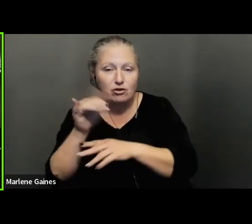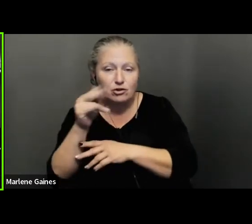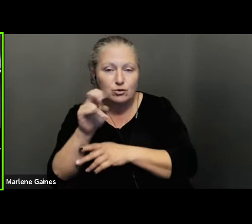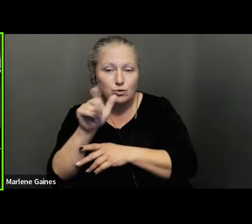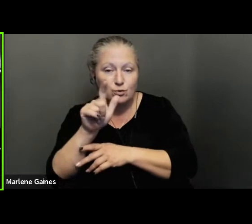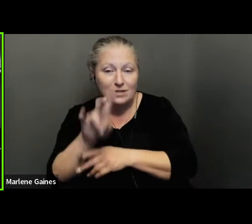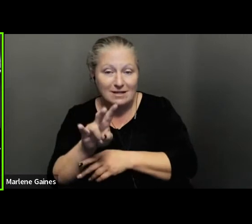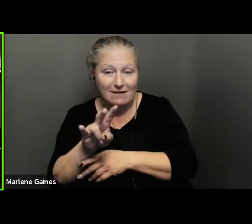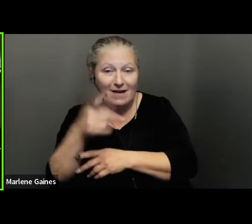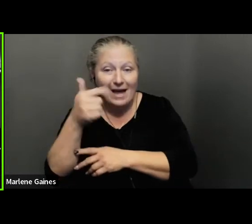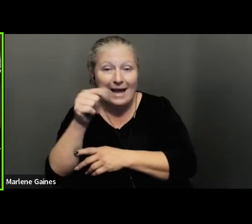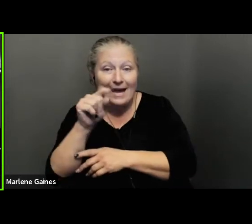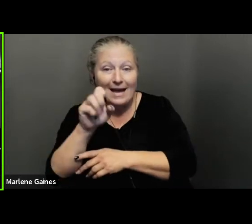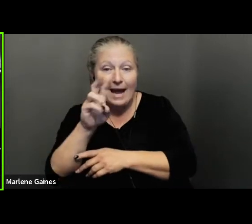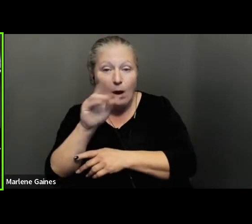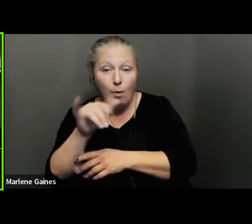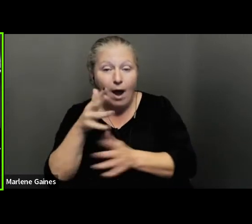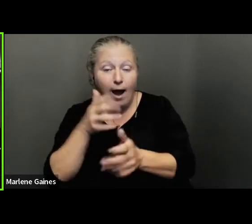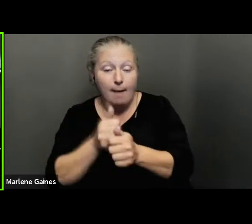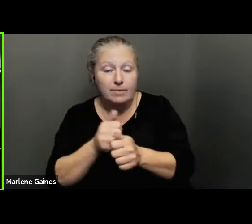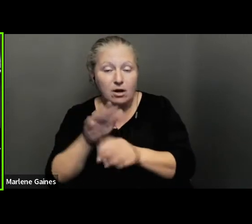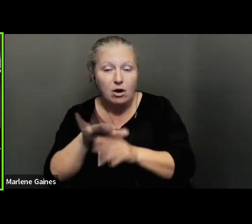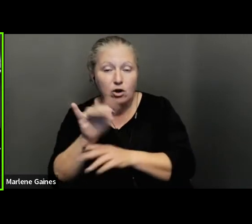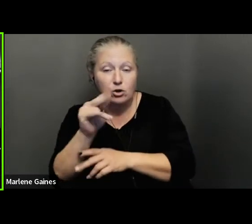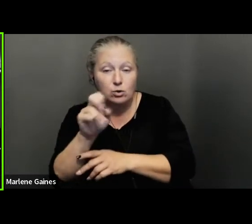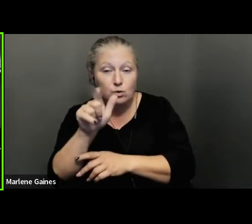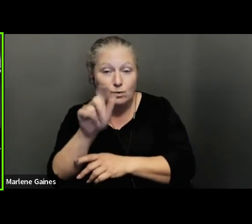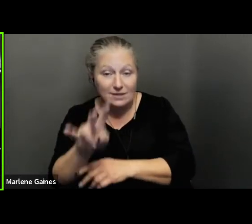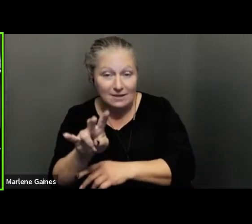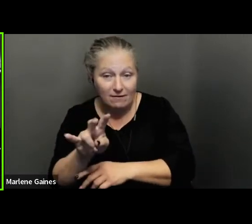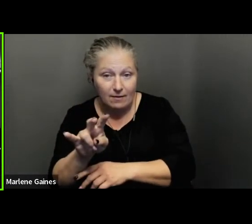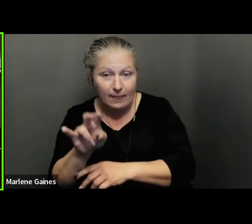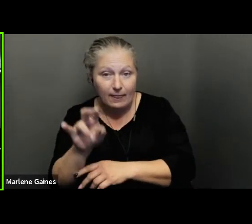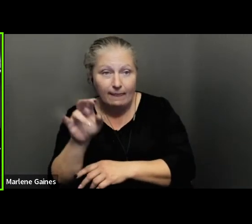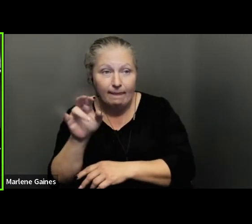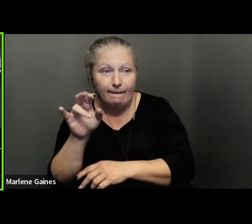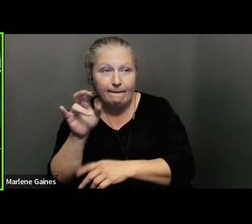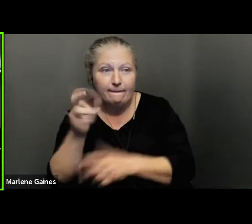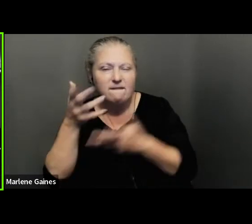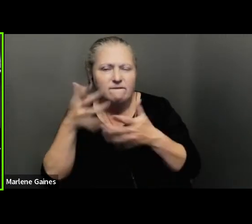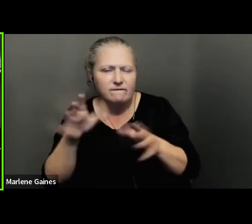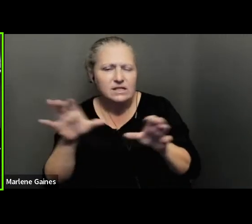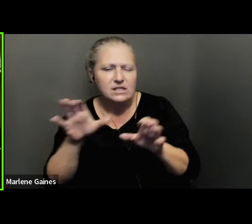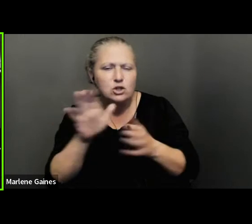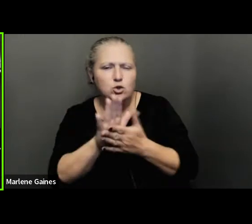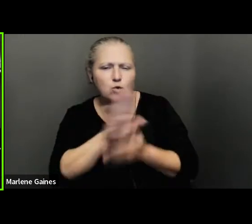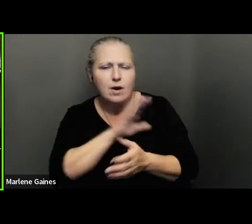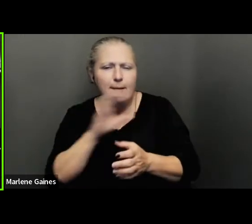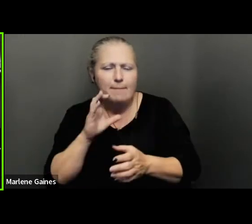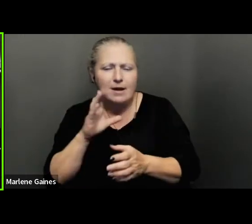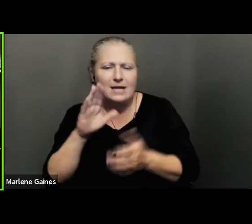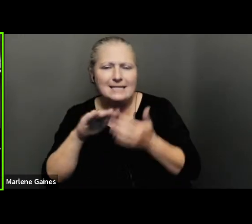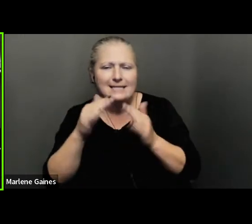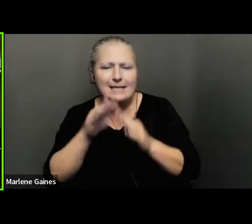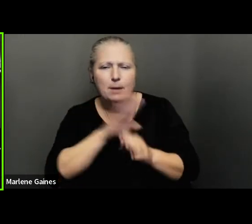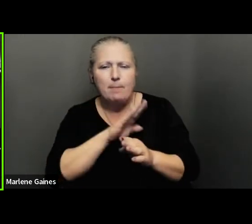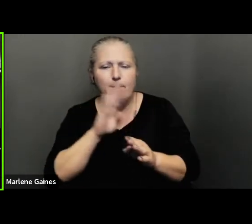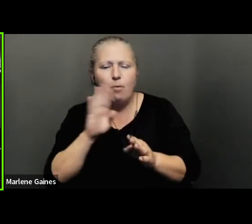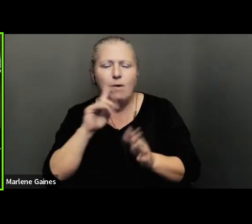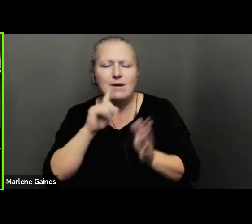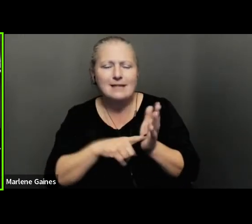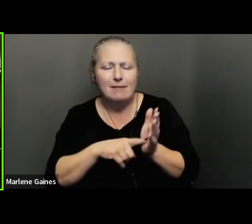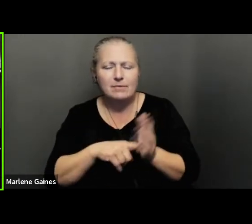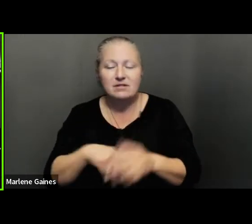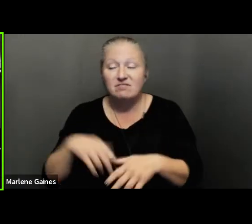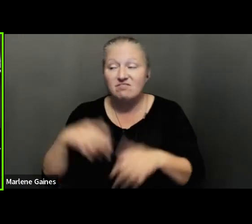27th, a gateway update, June 27th. And we already did the school committee, city board assignments. So Yep.